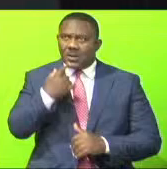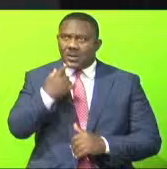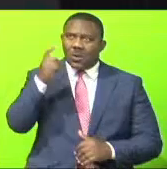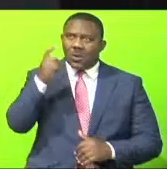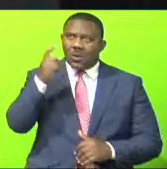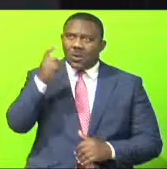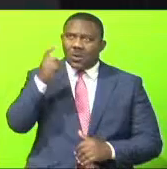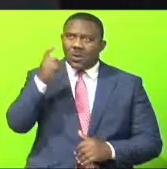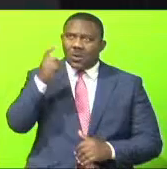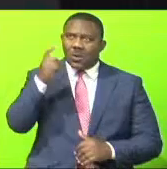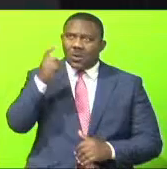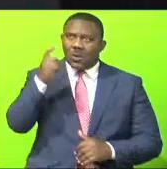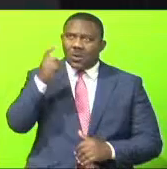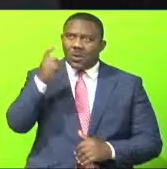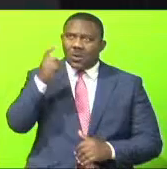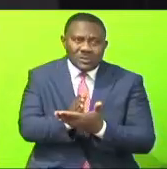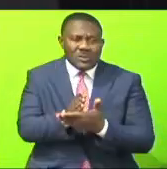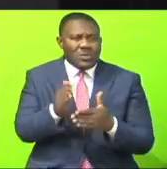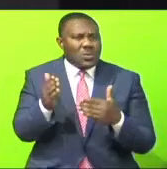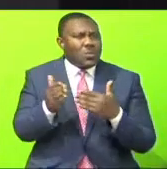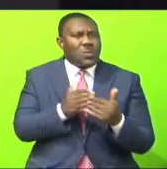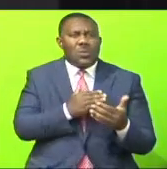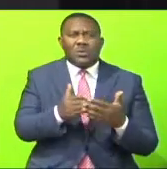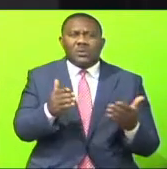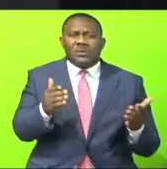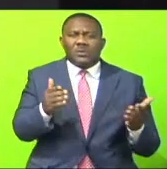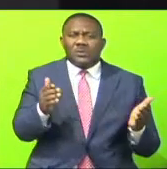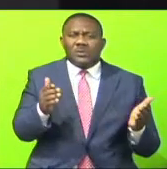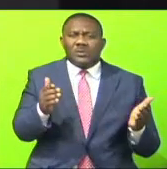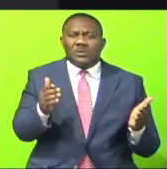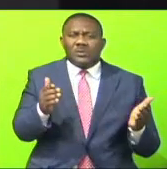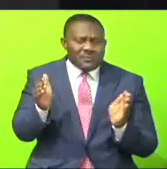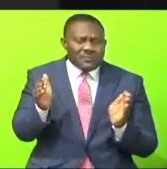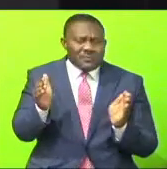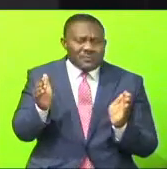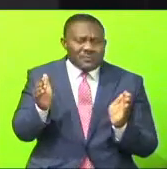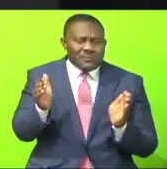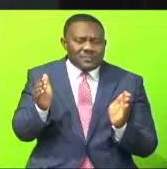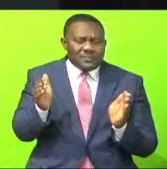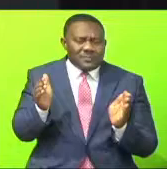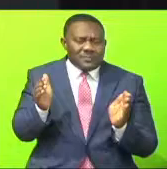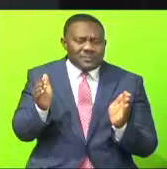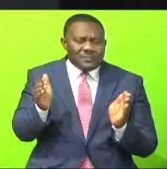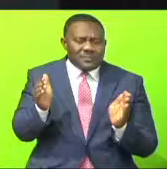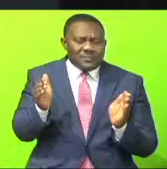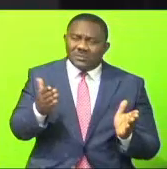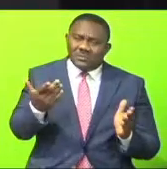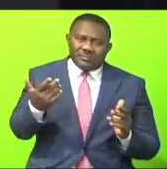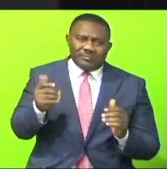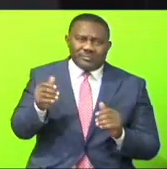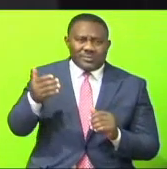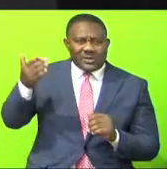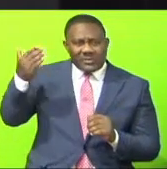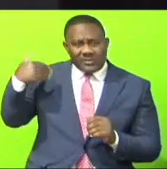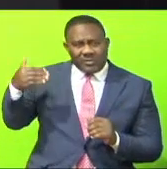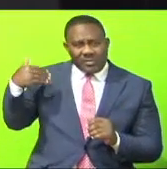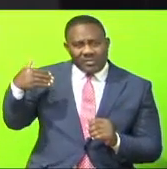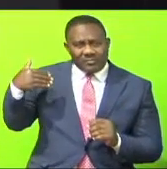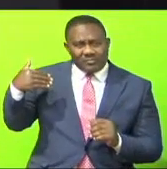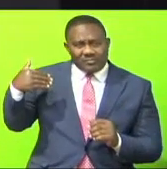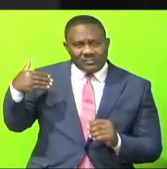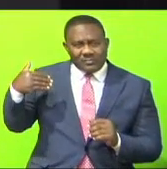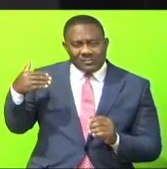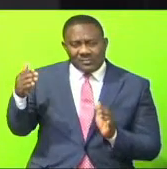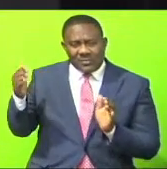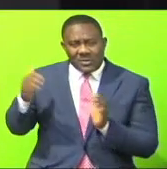whatever minority leader is trying to do via my vulnerable friend, the former minority